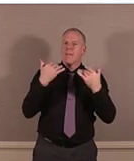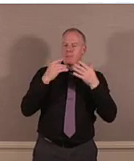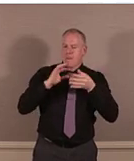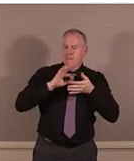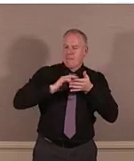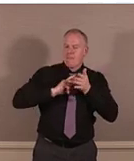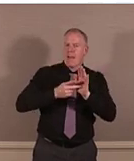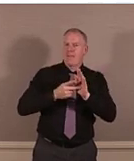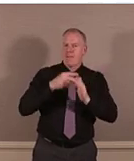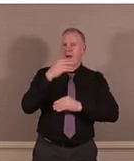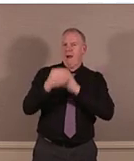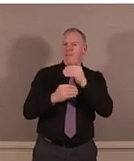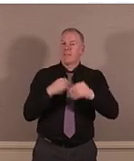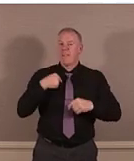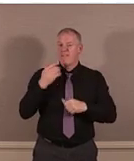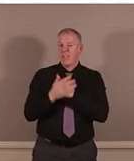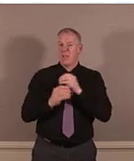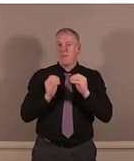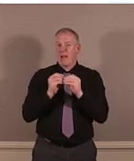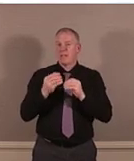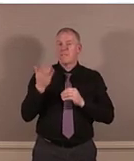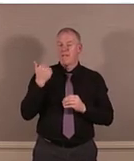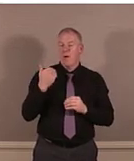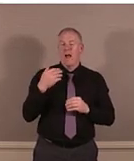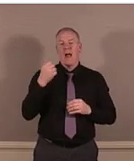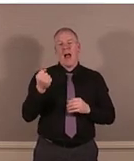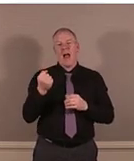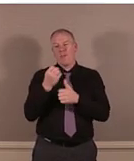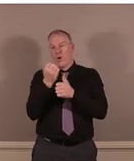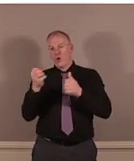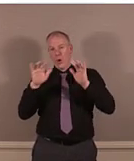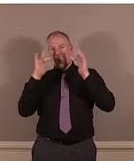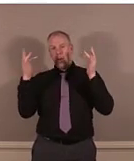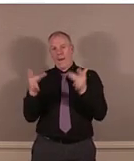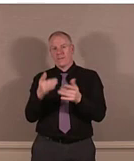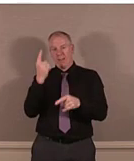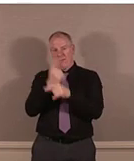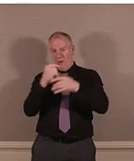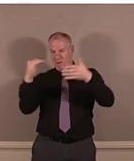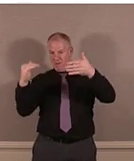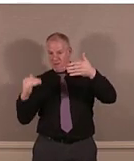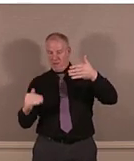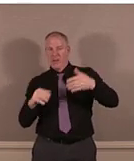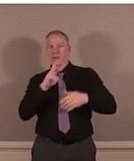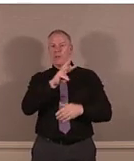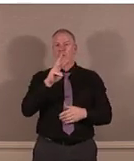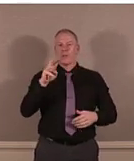planning offices that I mentioned earlier. There is another couple of websites,